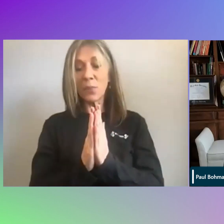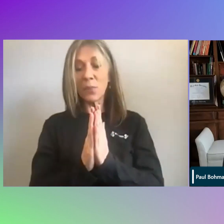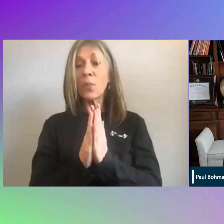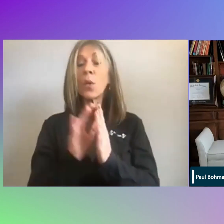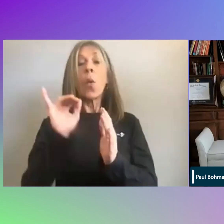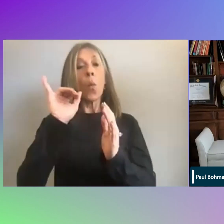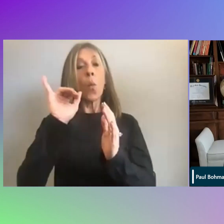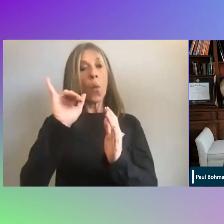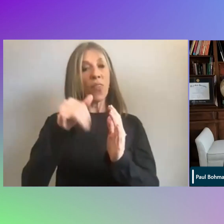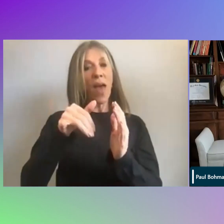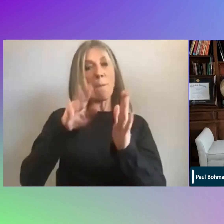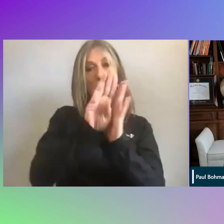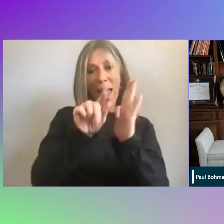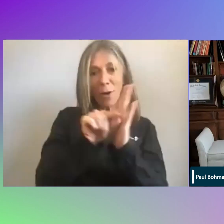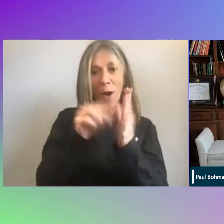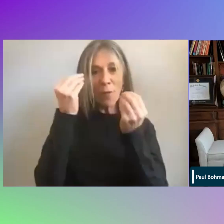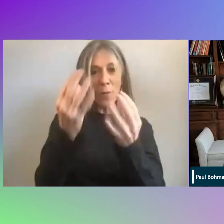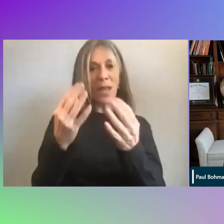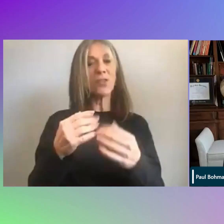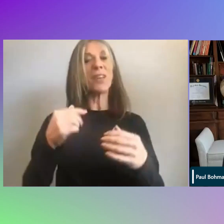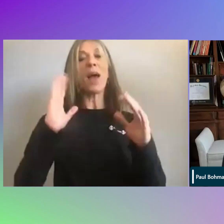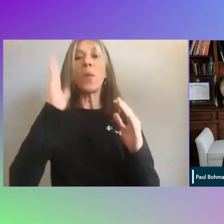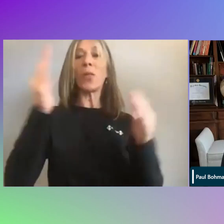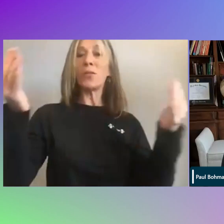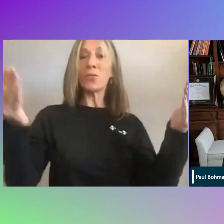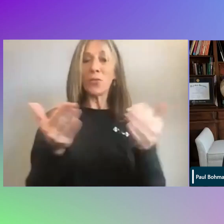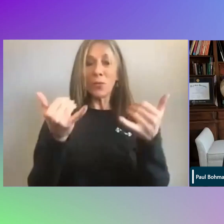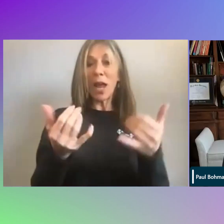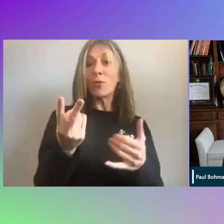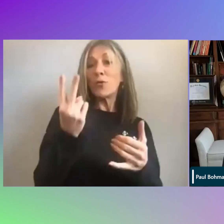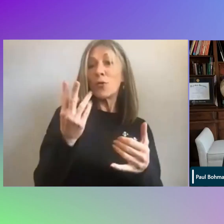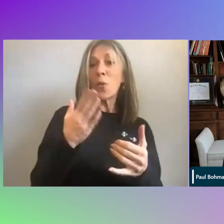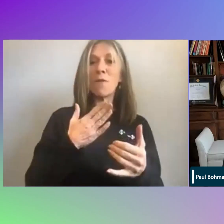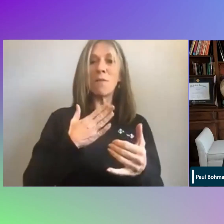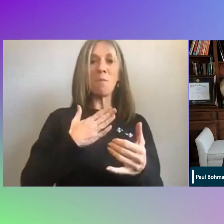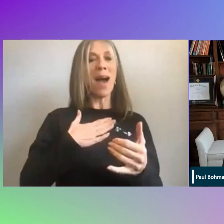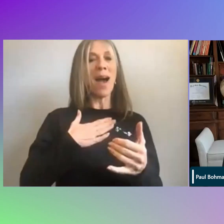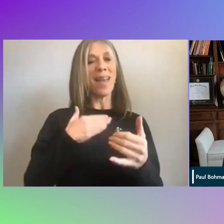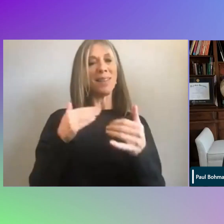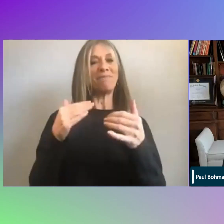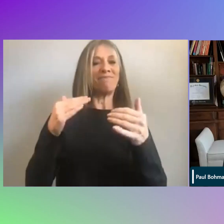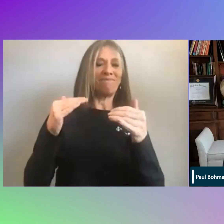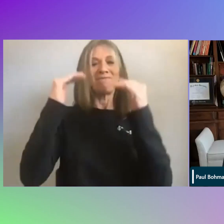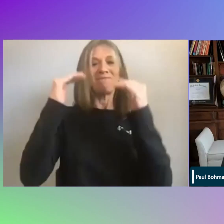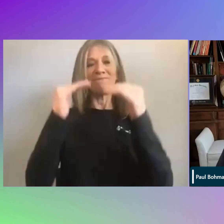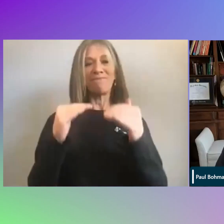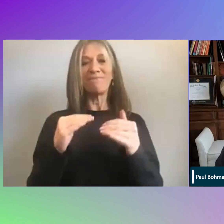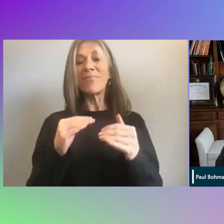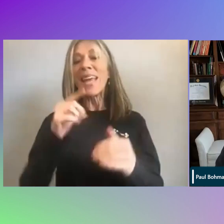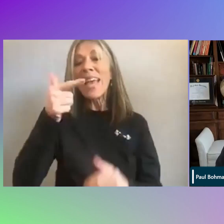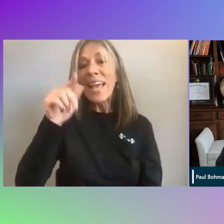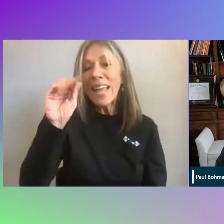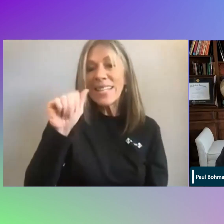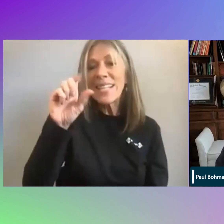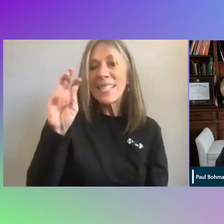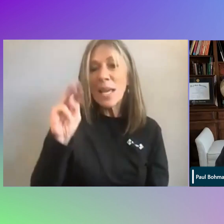bit of background information, I have the pleasure to introduce two of my highly esteemed colleagues, Wilco Fears and Glenda Sims.